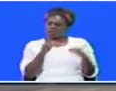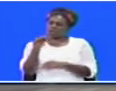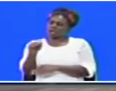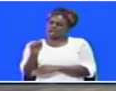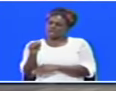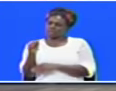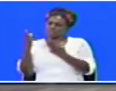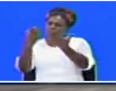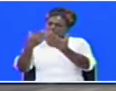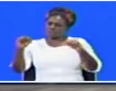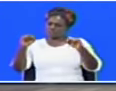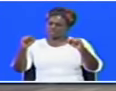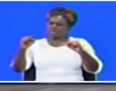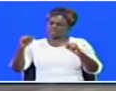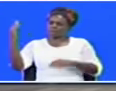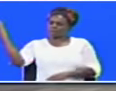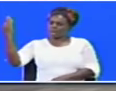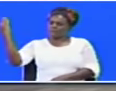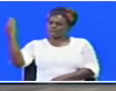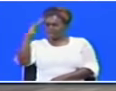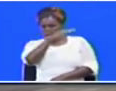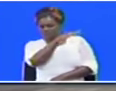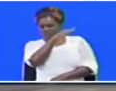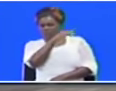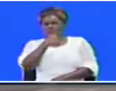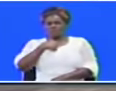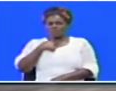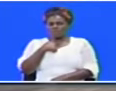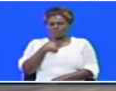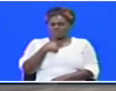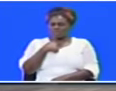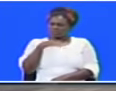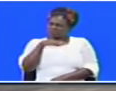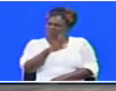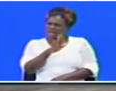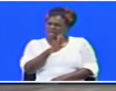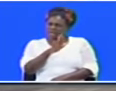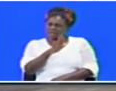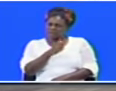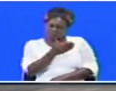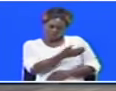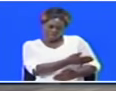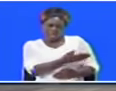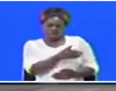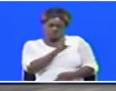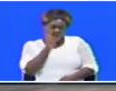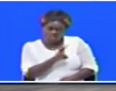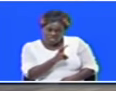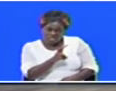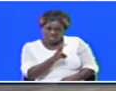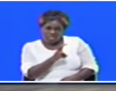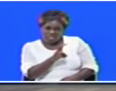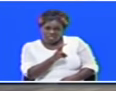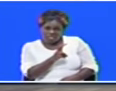the president's presser this afternoon, sort of reading the riots act. Is she anywhere near you? Can you see her anywhere behind